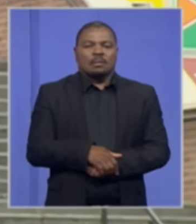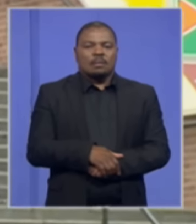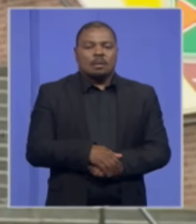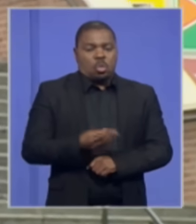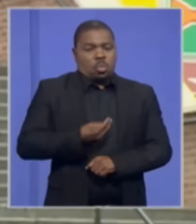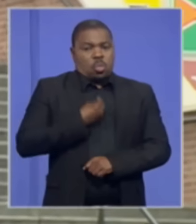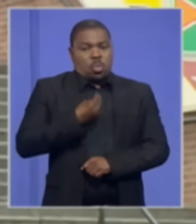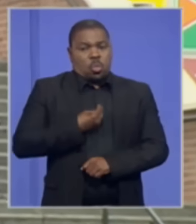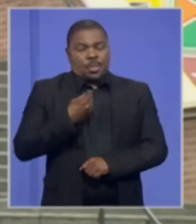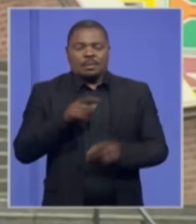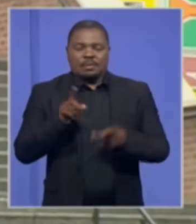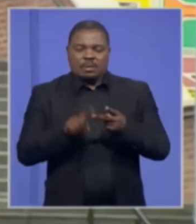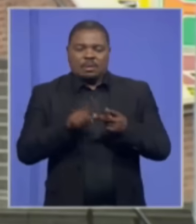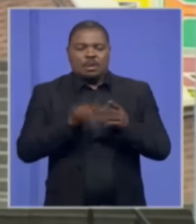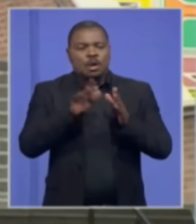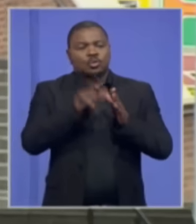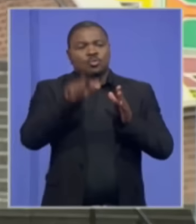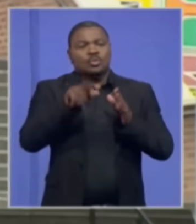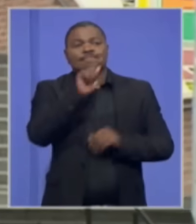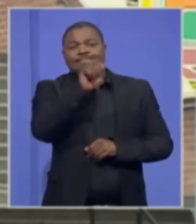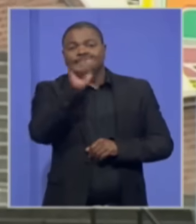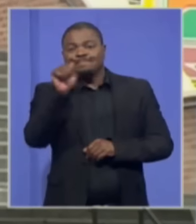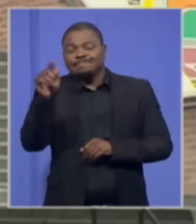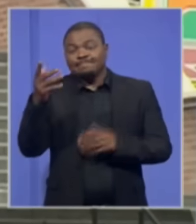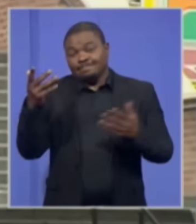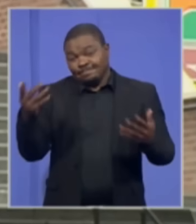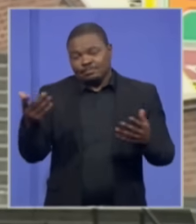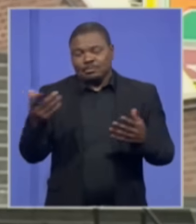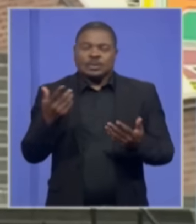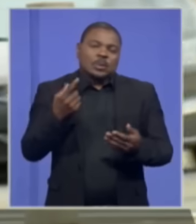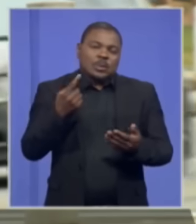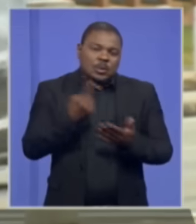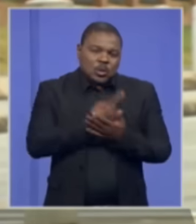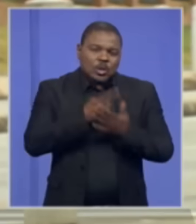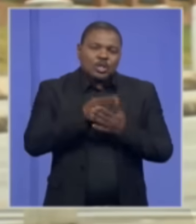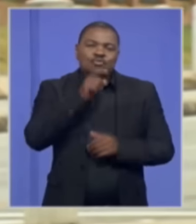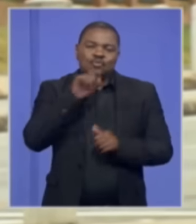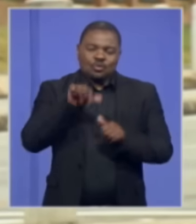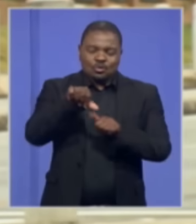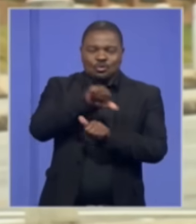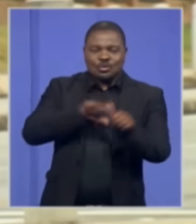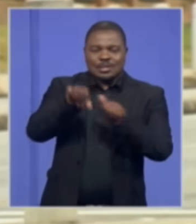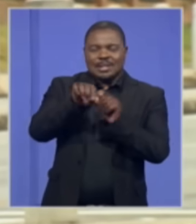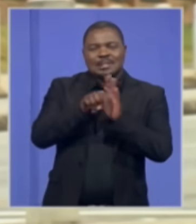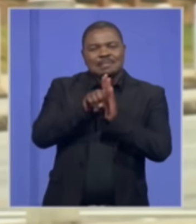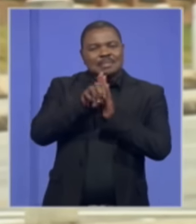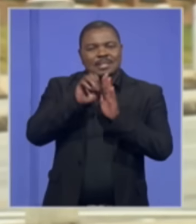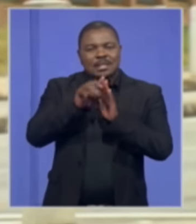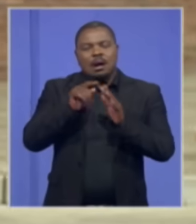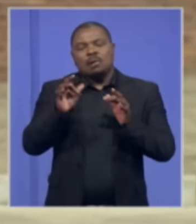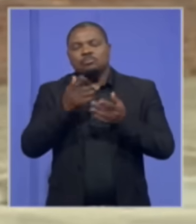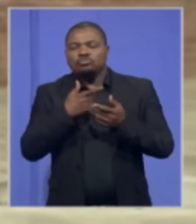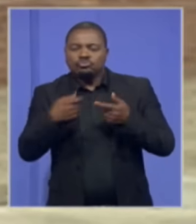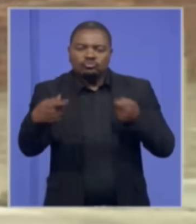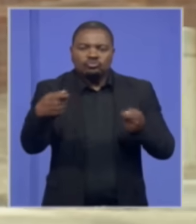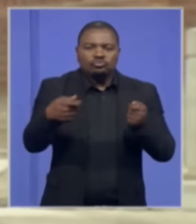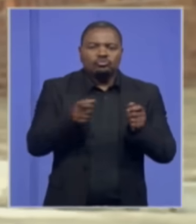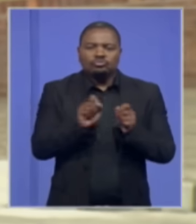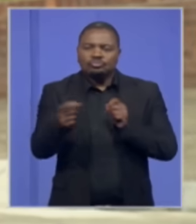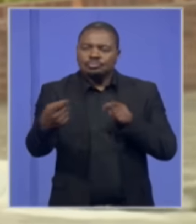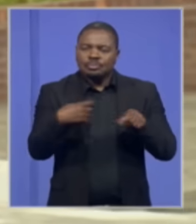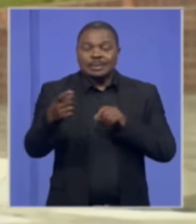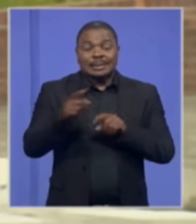Batjha ho kenyeletswa le baithuti ke bona batho ba dutseng ba le ho dikgokahanyo tsa setjhaba social media mme